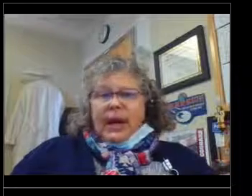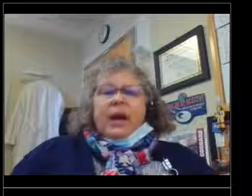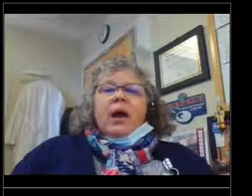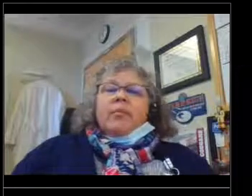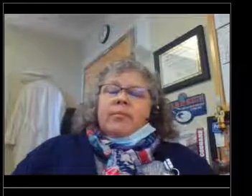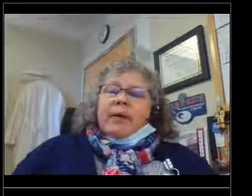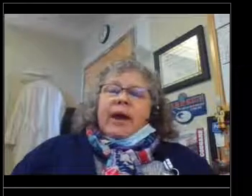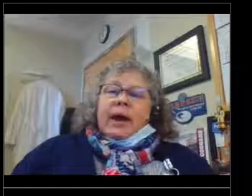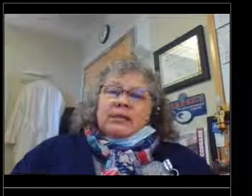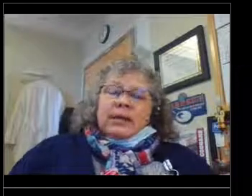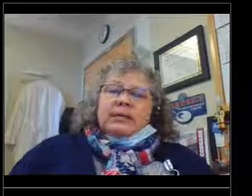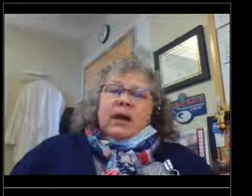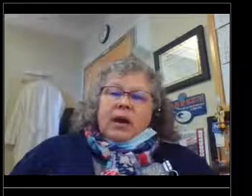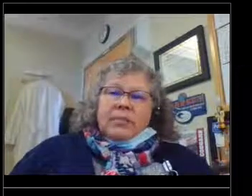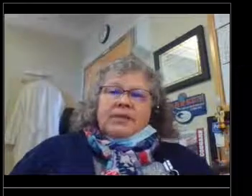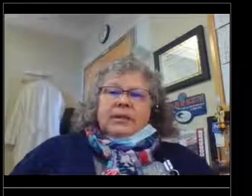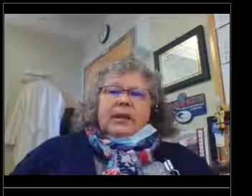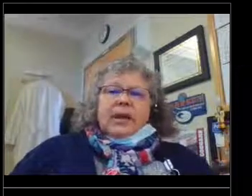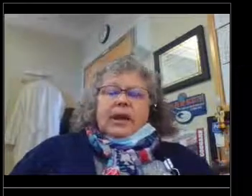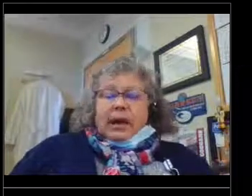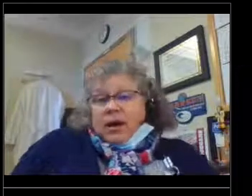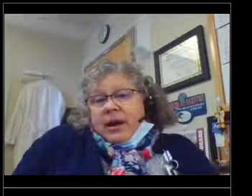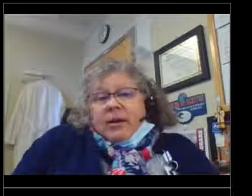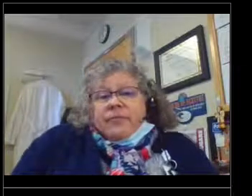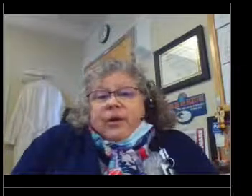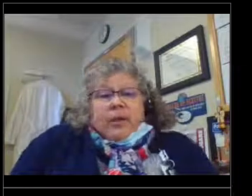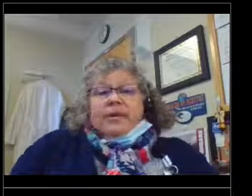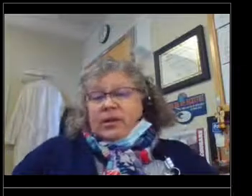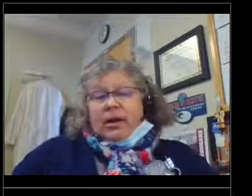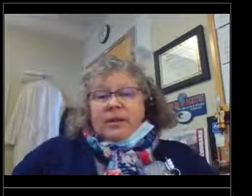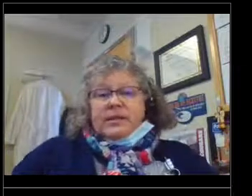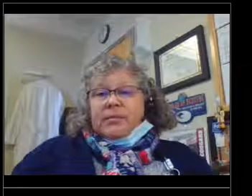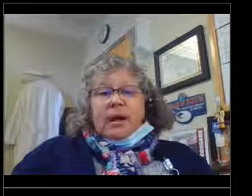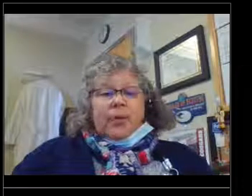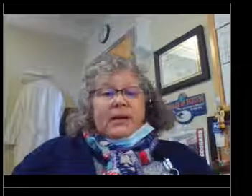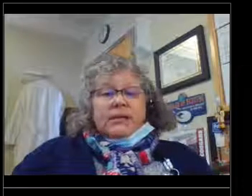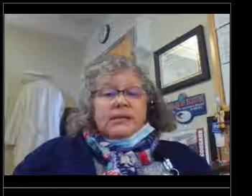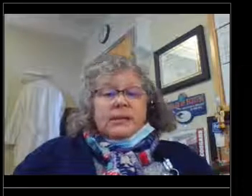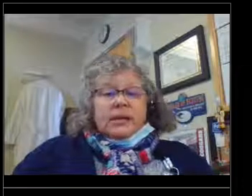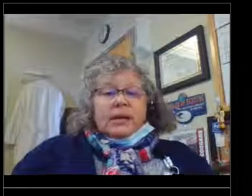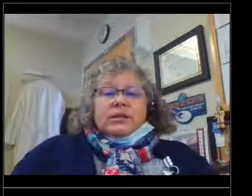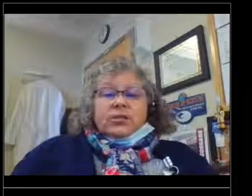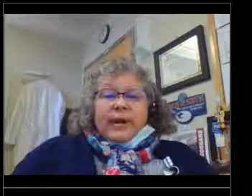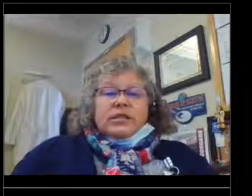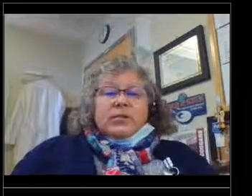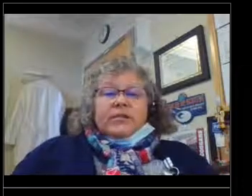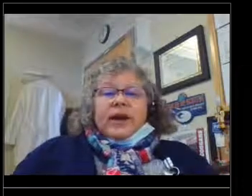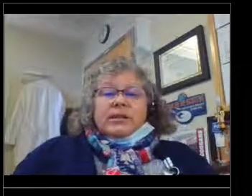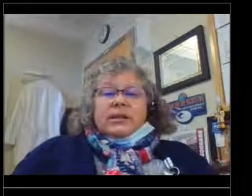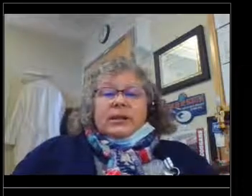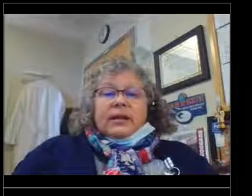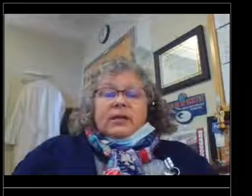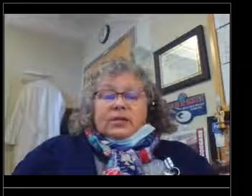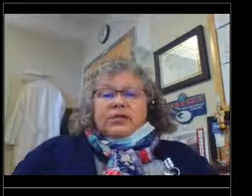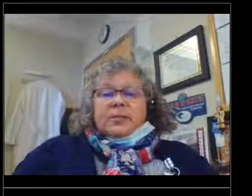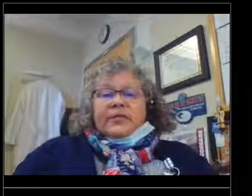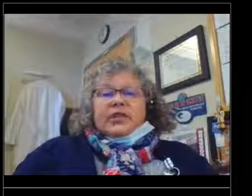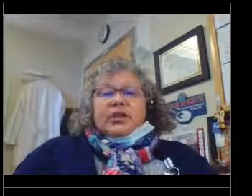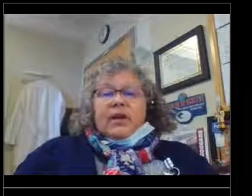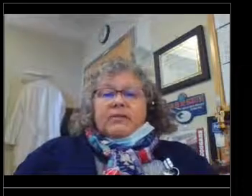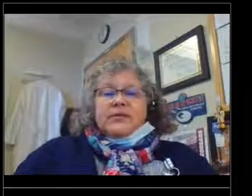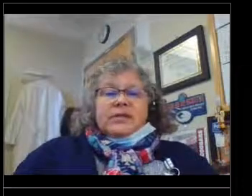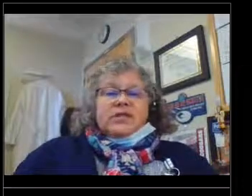per se. We may act autonomously, and I am very much autonomous in my practice. Direct supervising